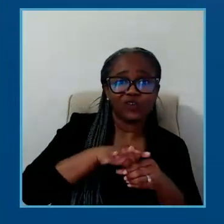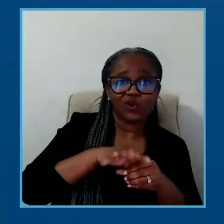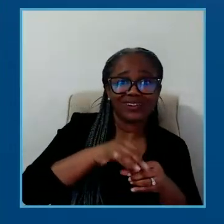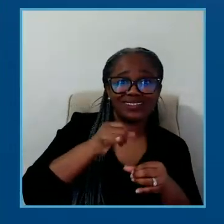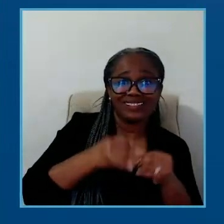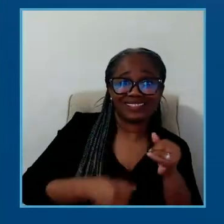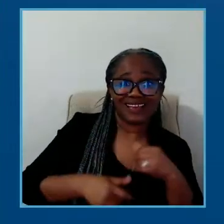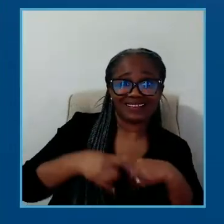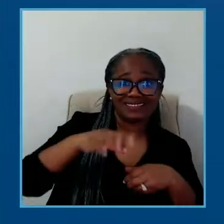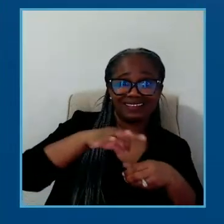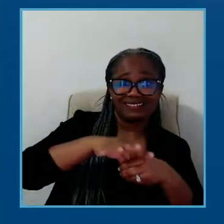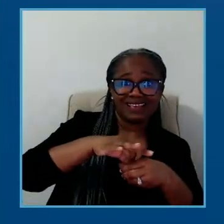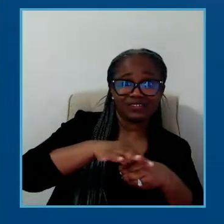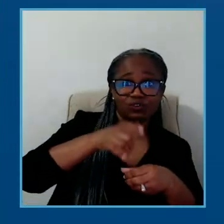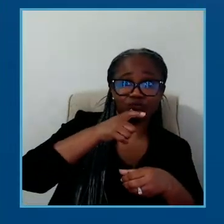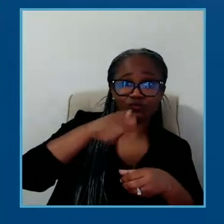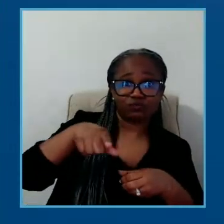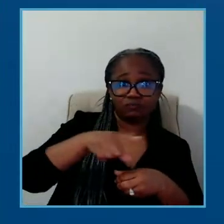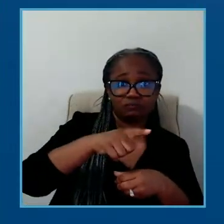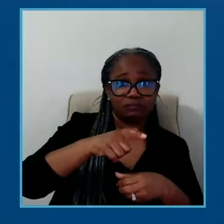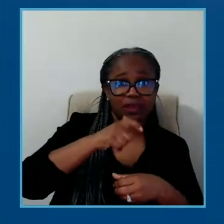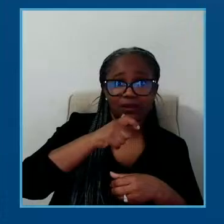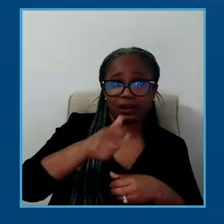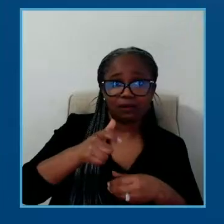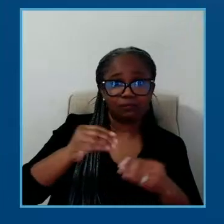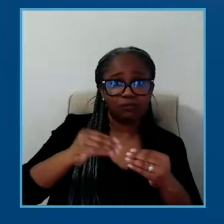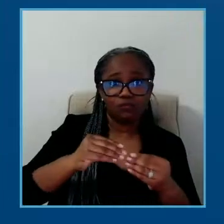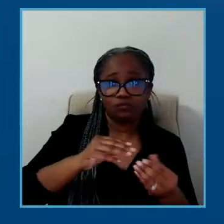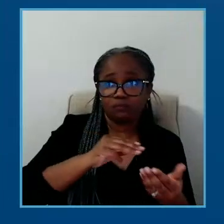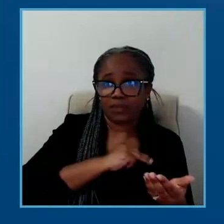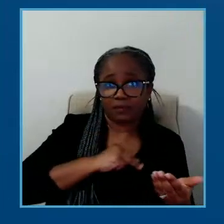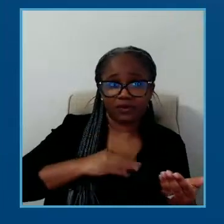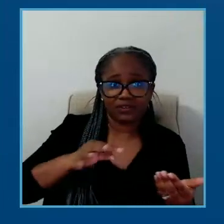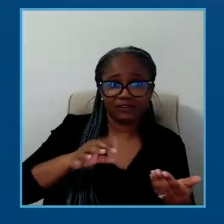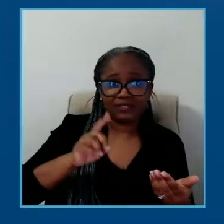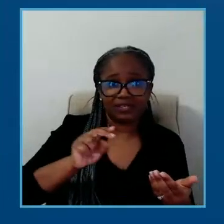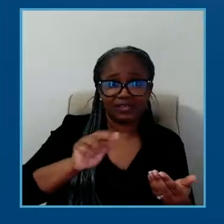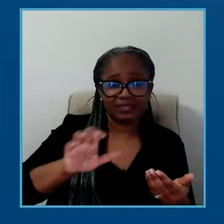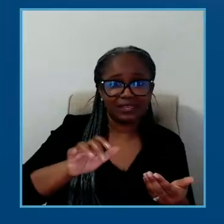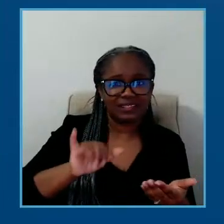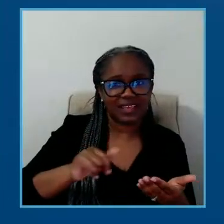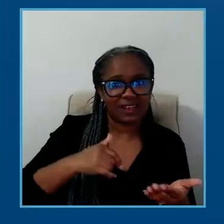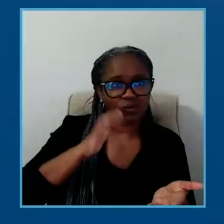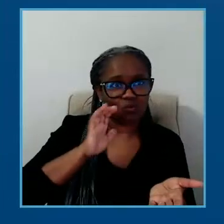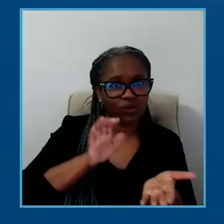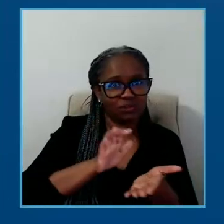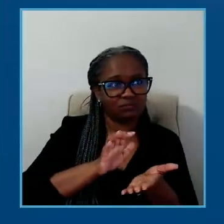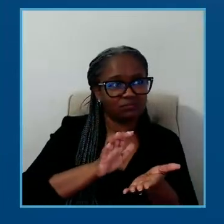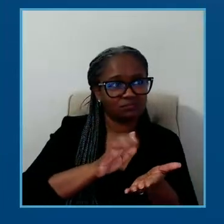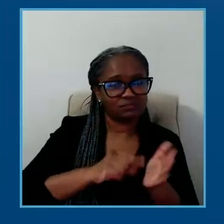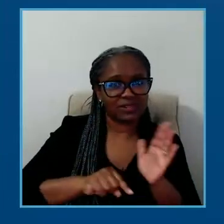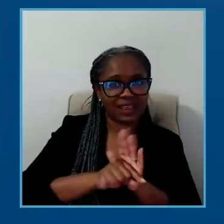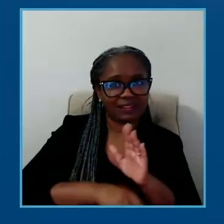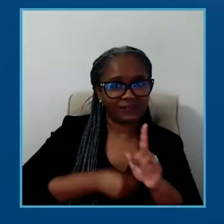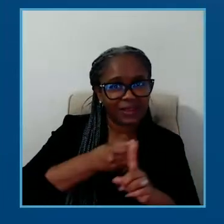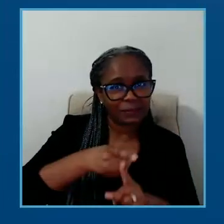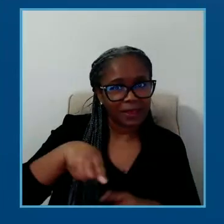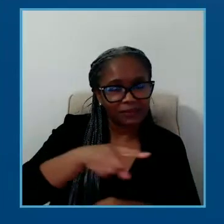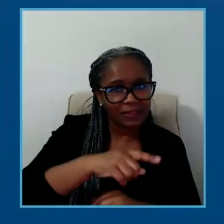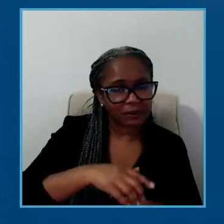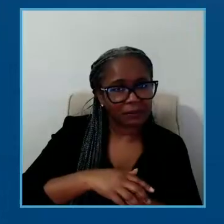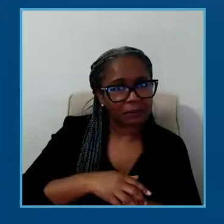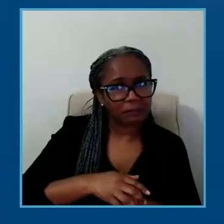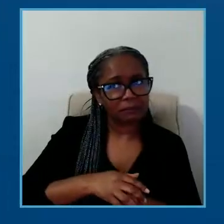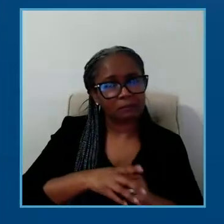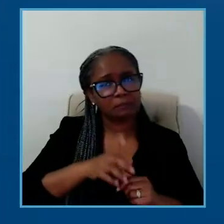of the DNC, and that this was an issue of concern to some people. I view it differently, and I don't view